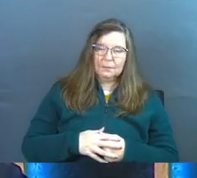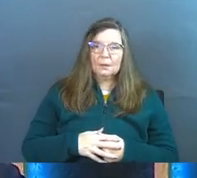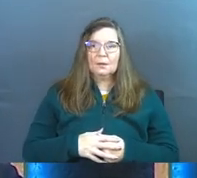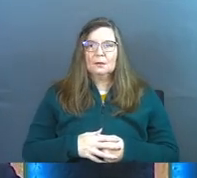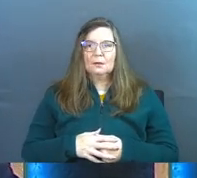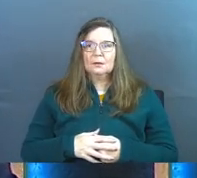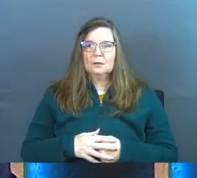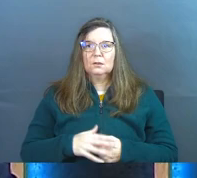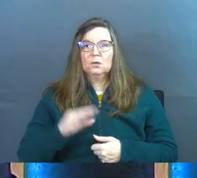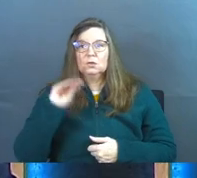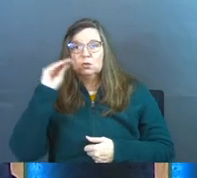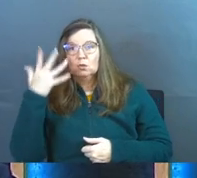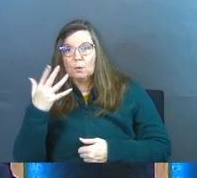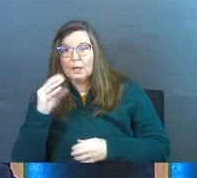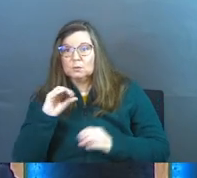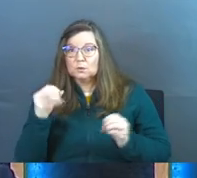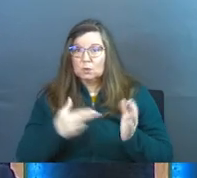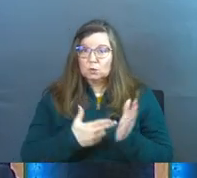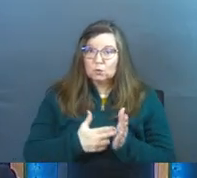Grace without truth is condemnation.